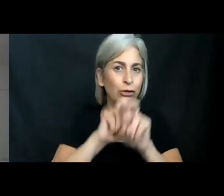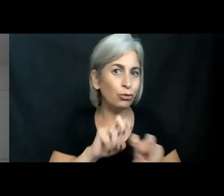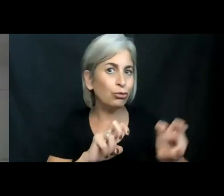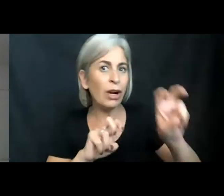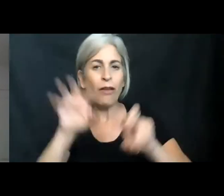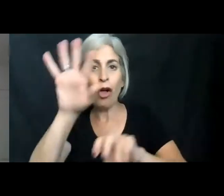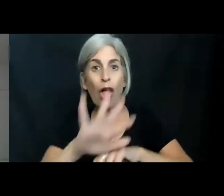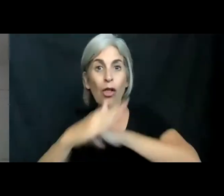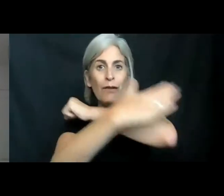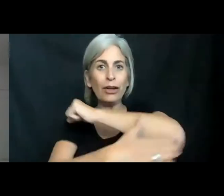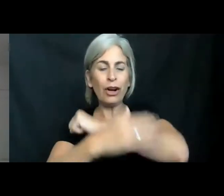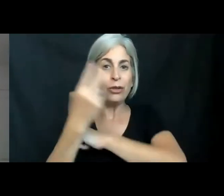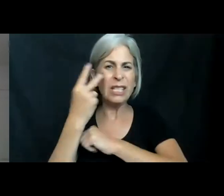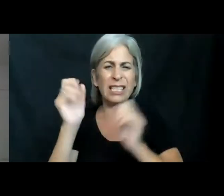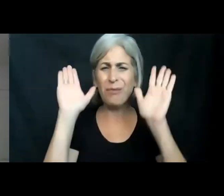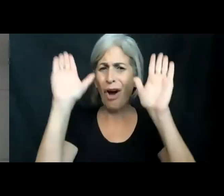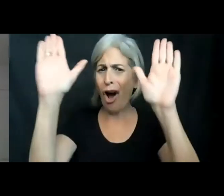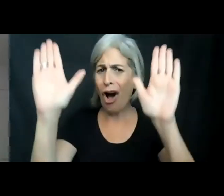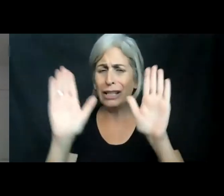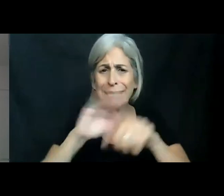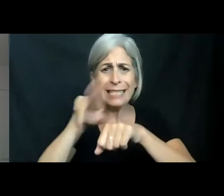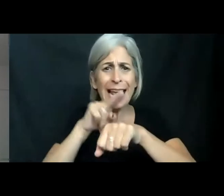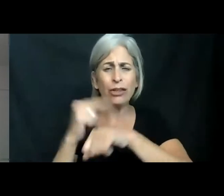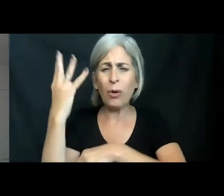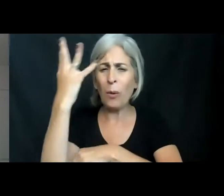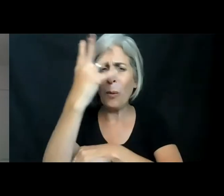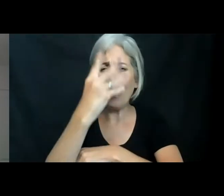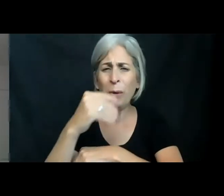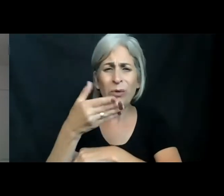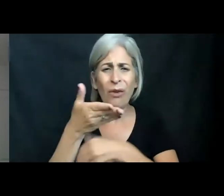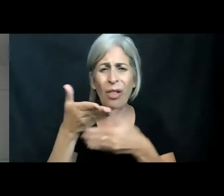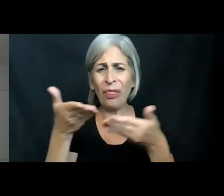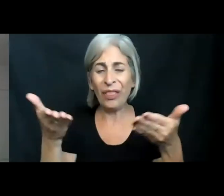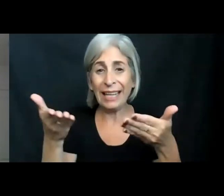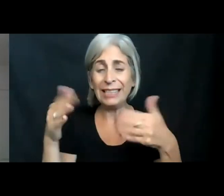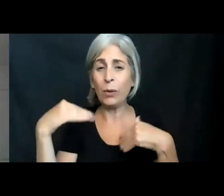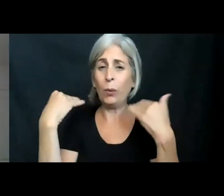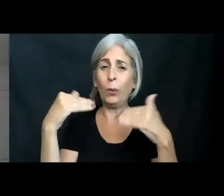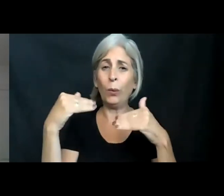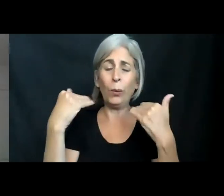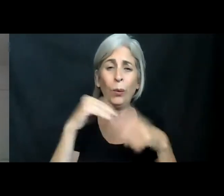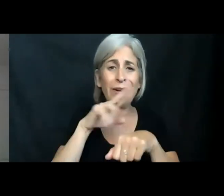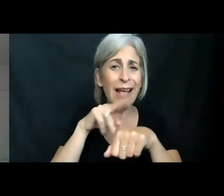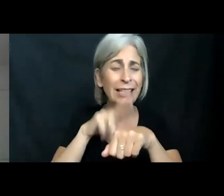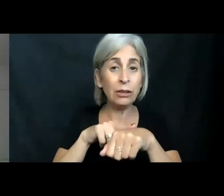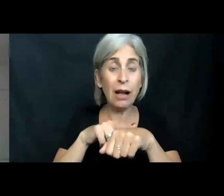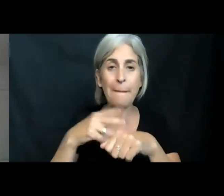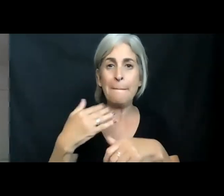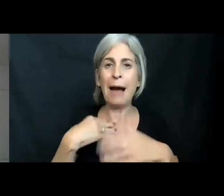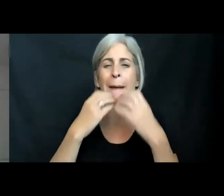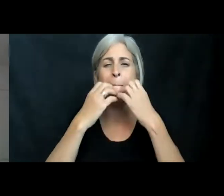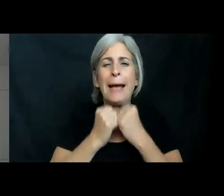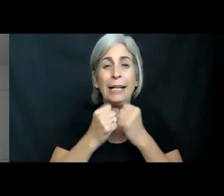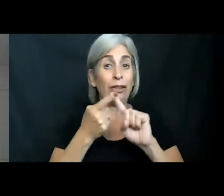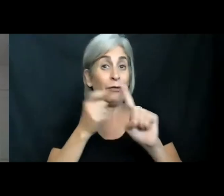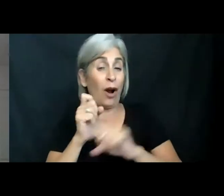around the country and see some really amazing natural beauties. So I think a lot of my passion for this comes